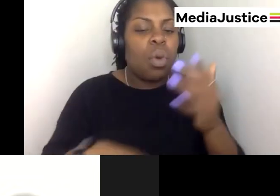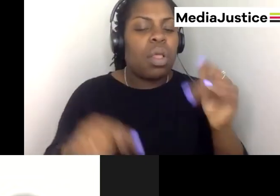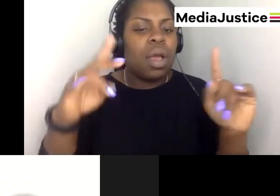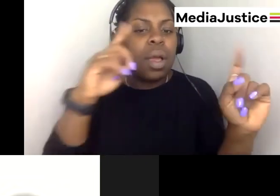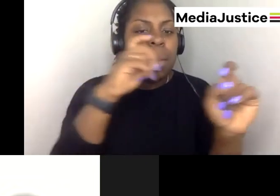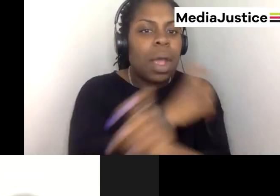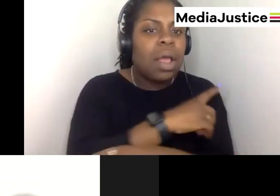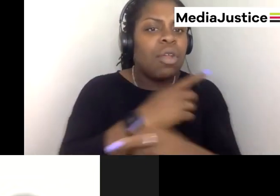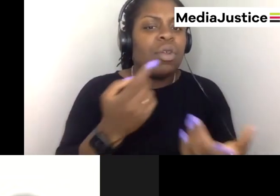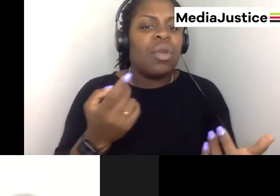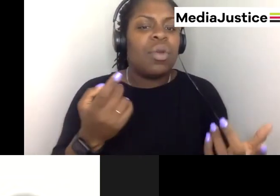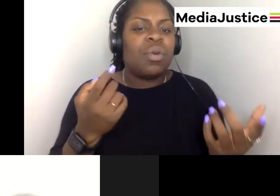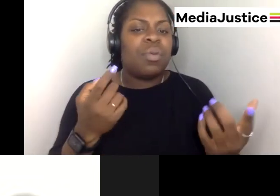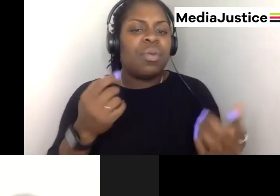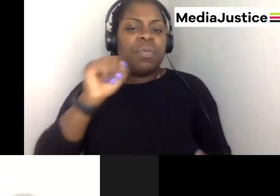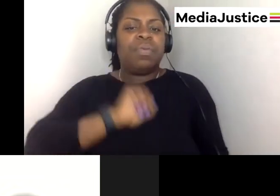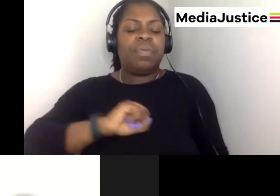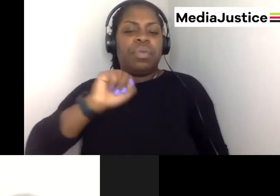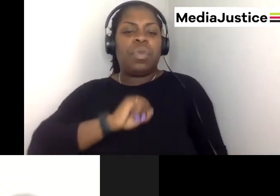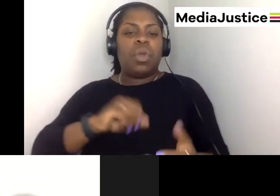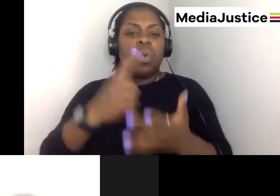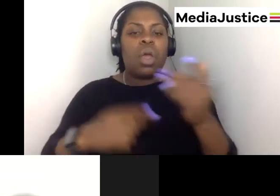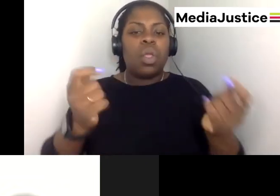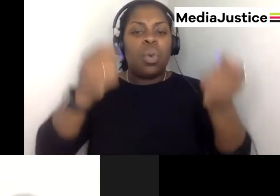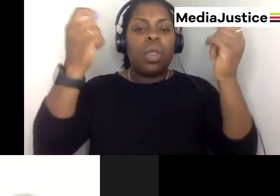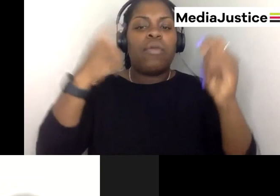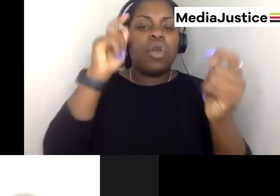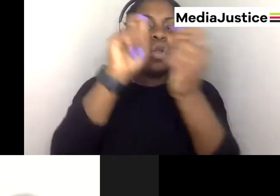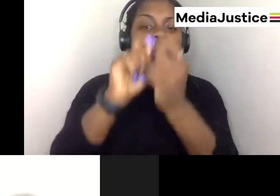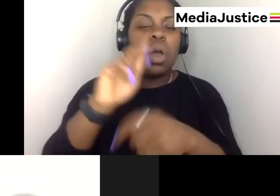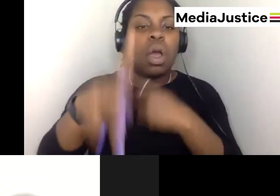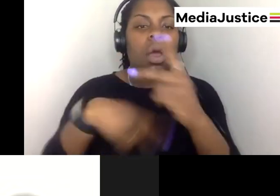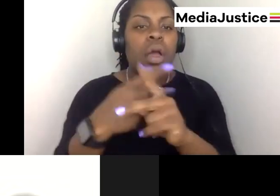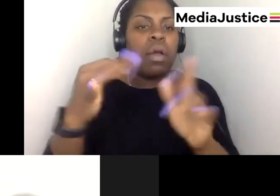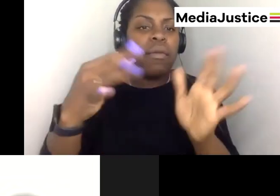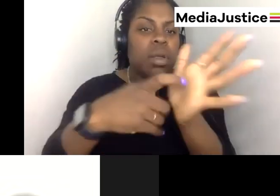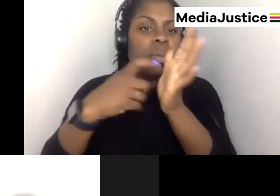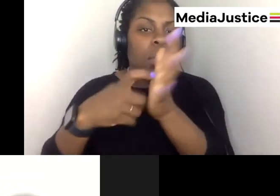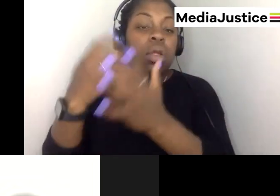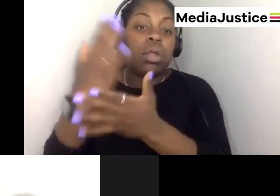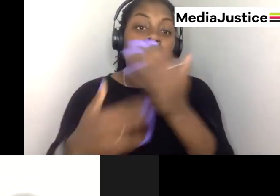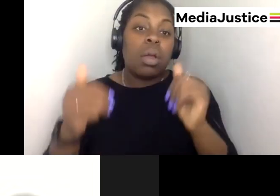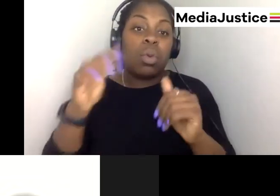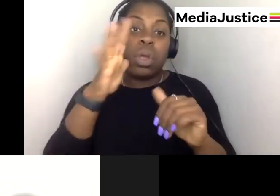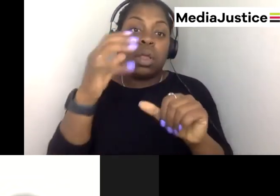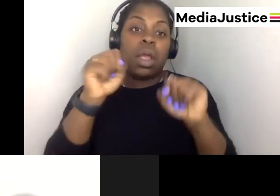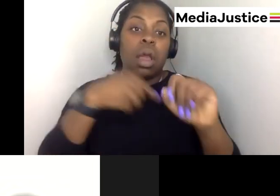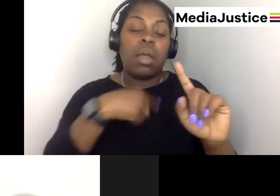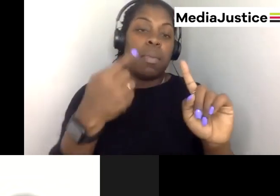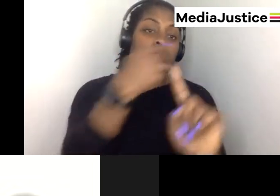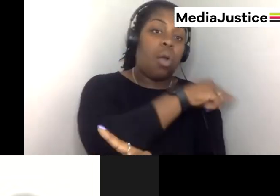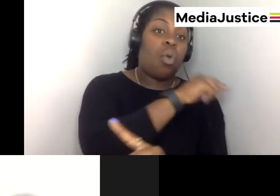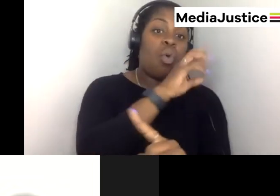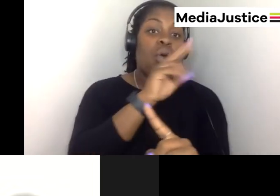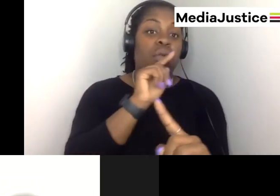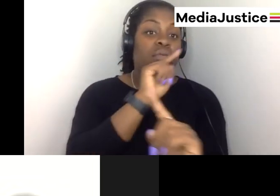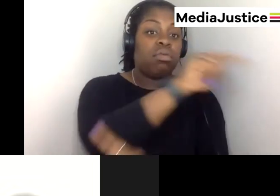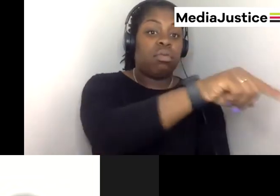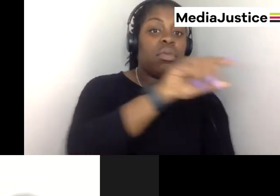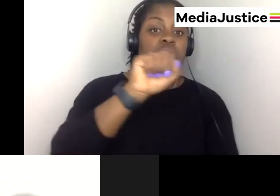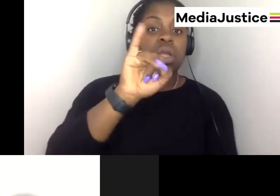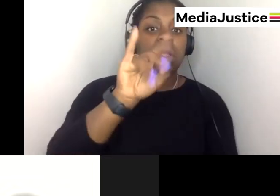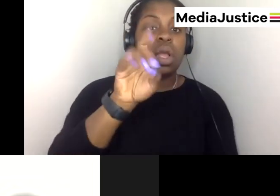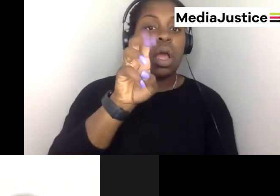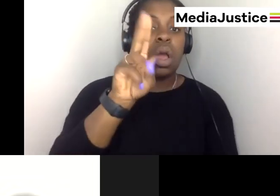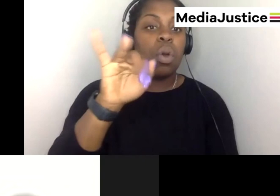because in the long run, some reforms may take us backwards or sideways rather than